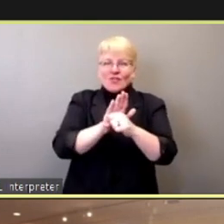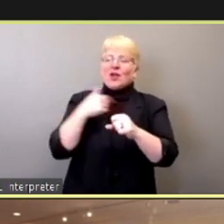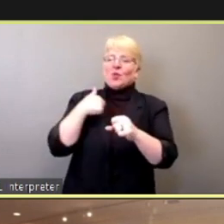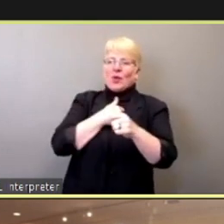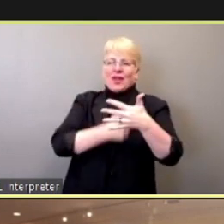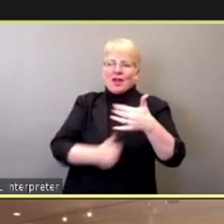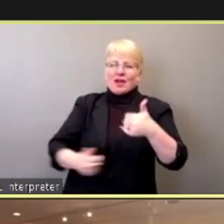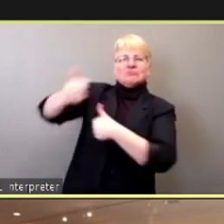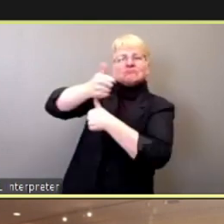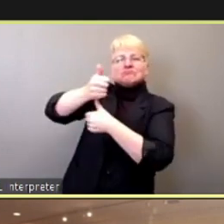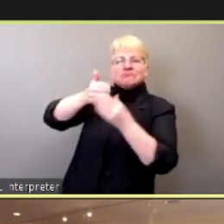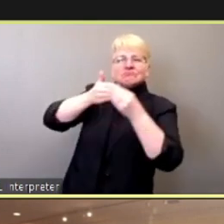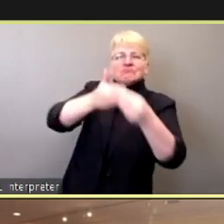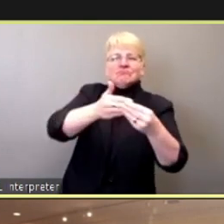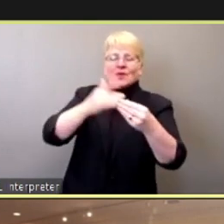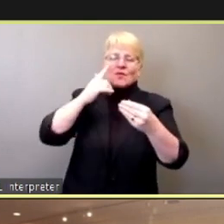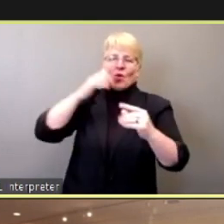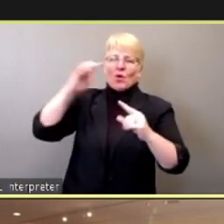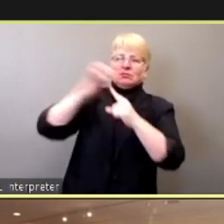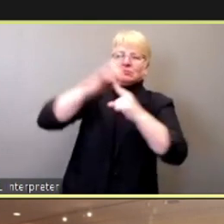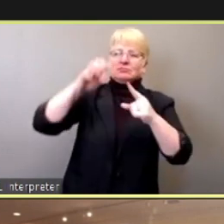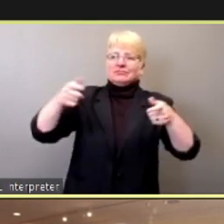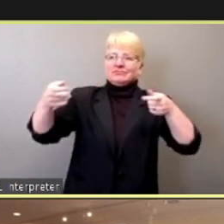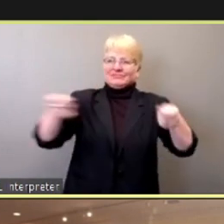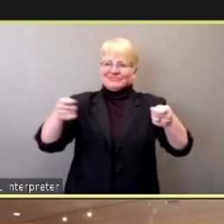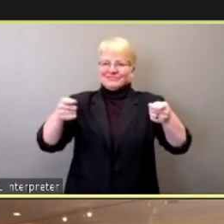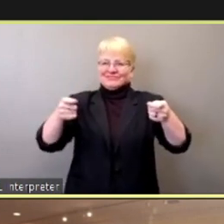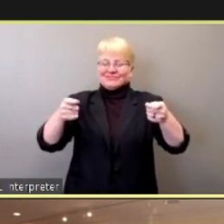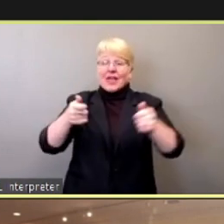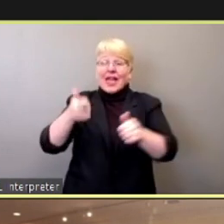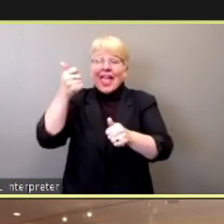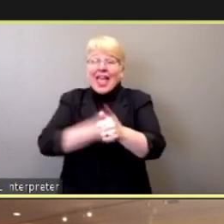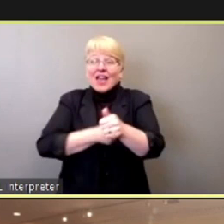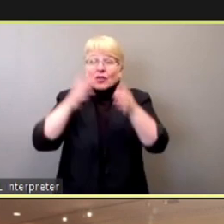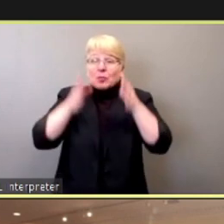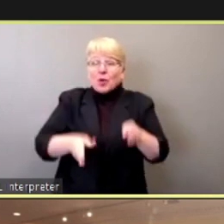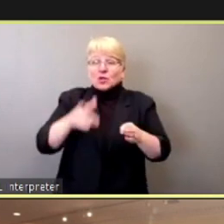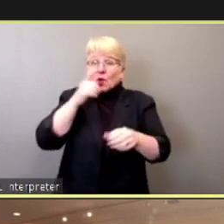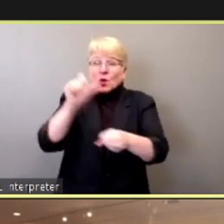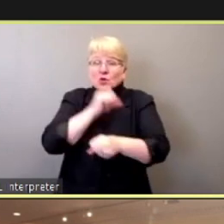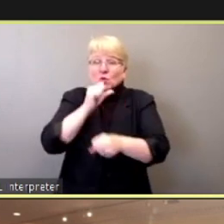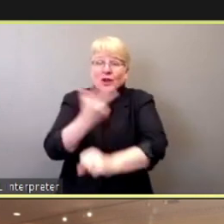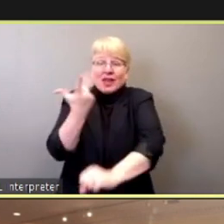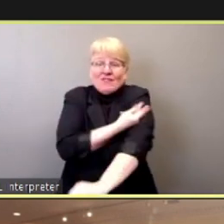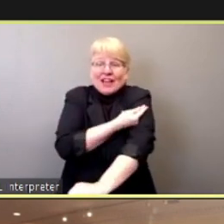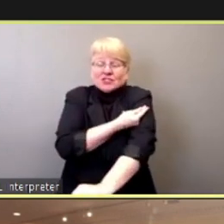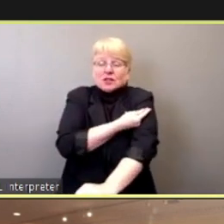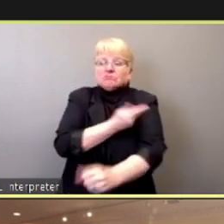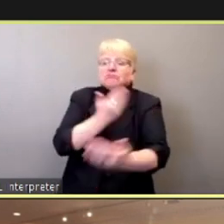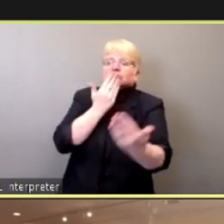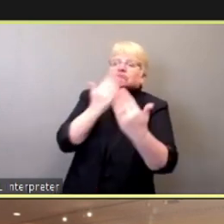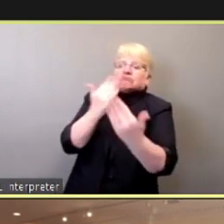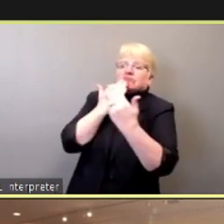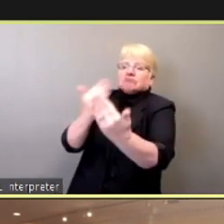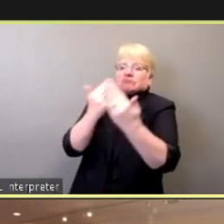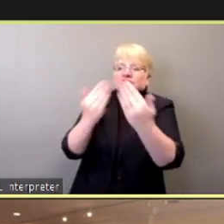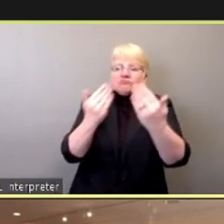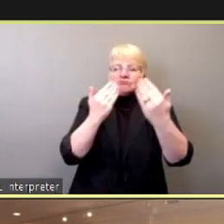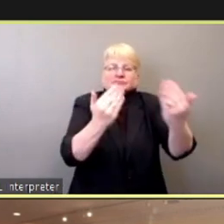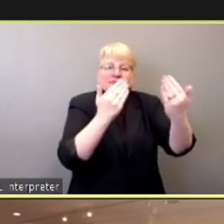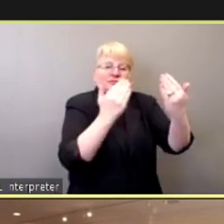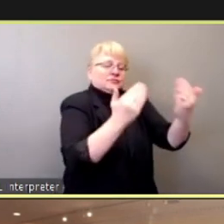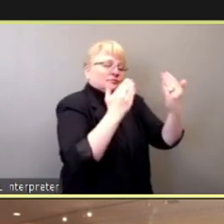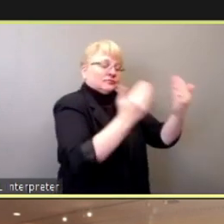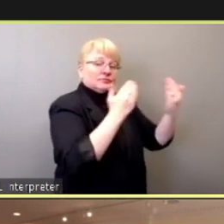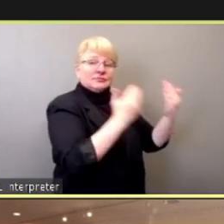leading in the country. And to every vaccinator out there, we owe you such a great debt of